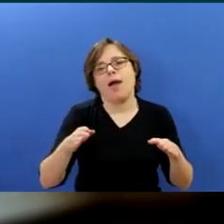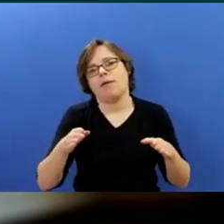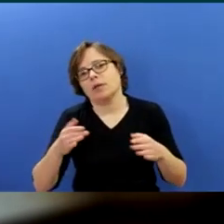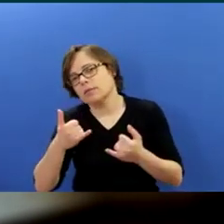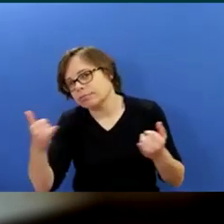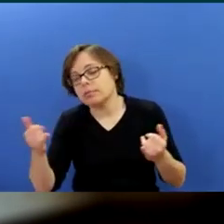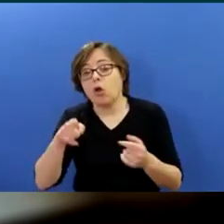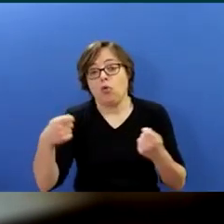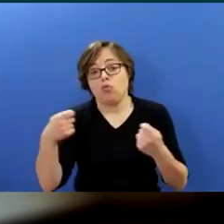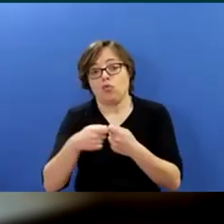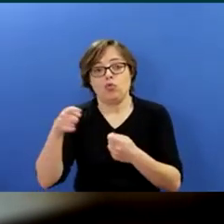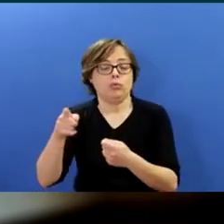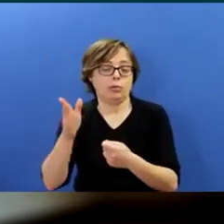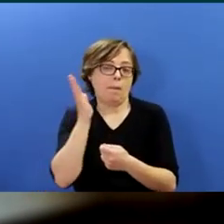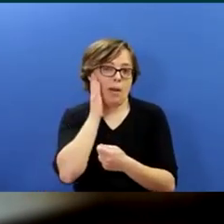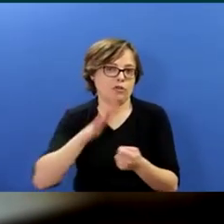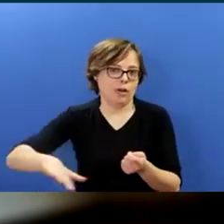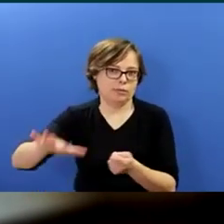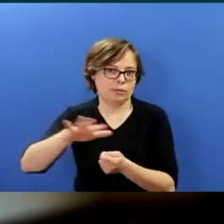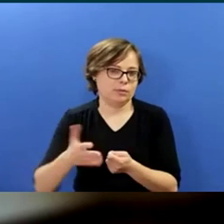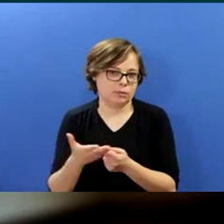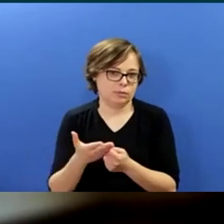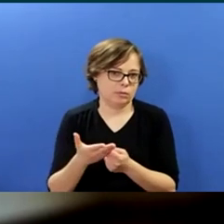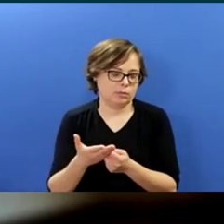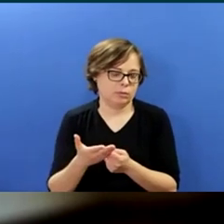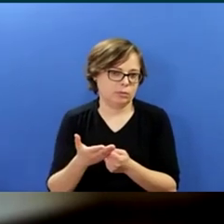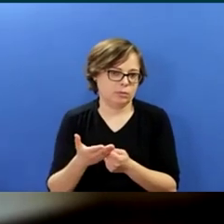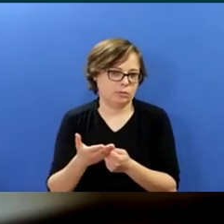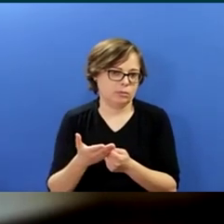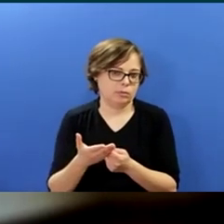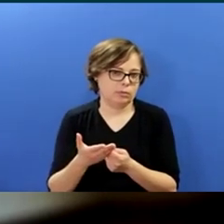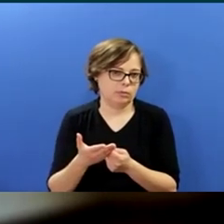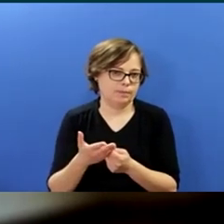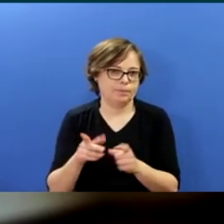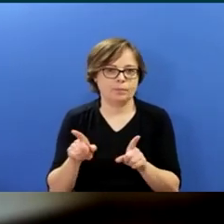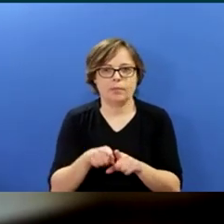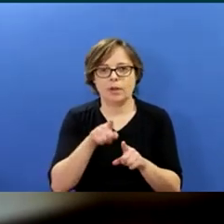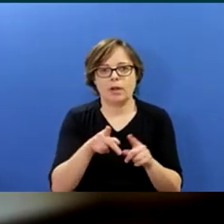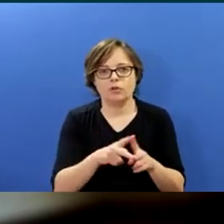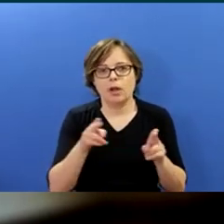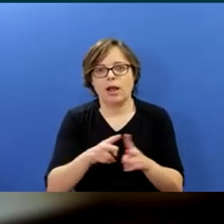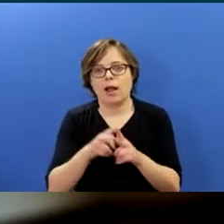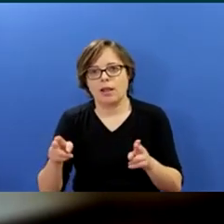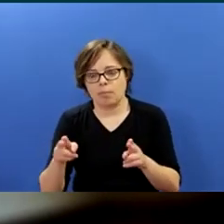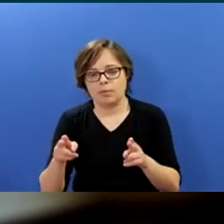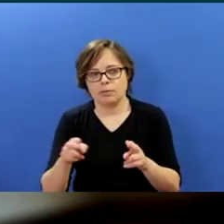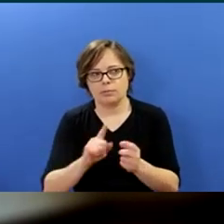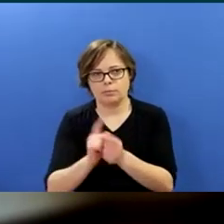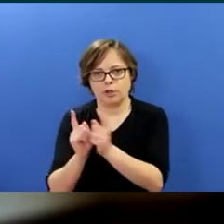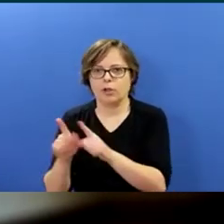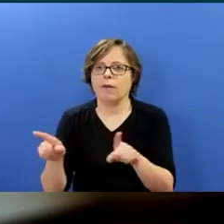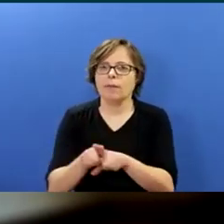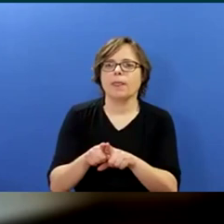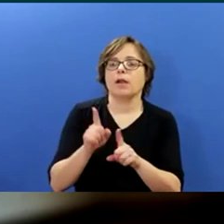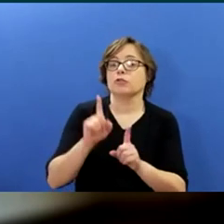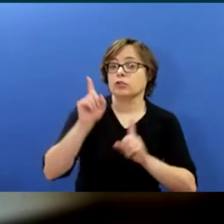of transitional phases, and then some really long-term changes is